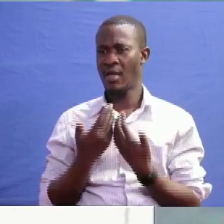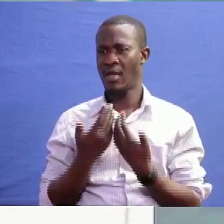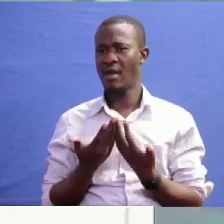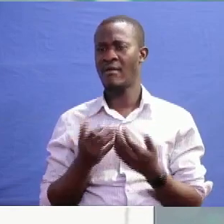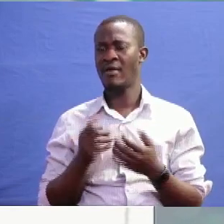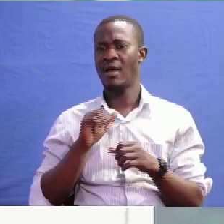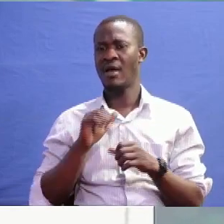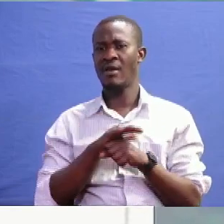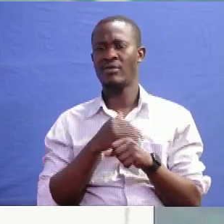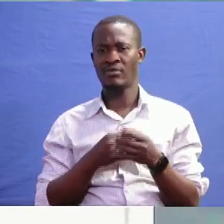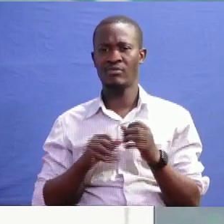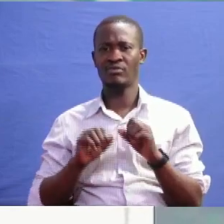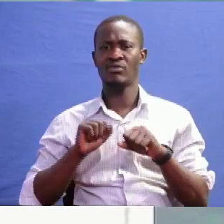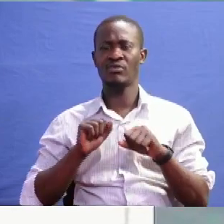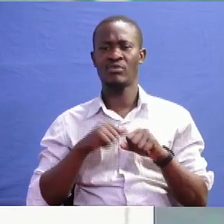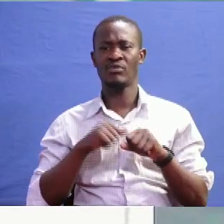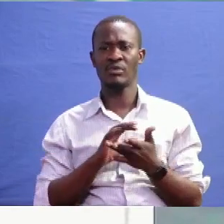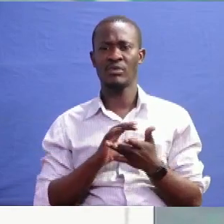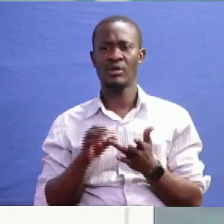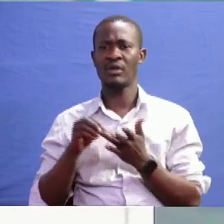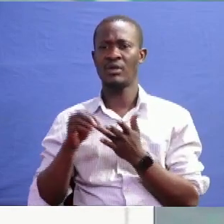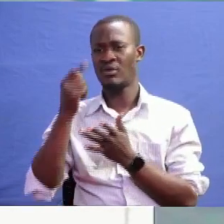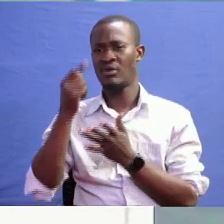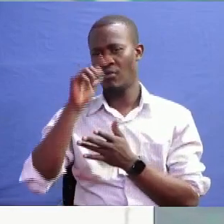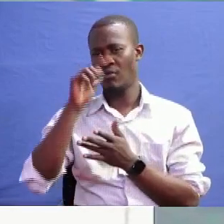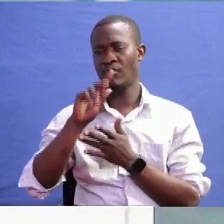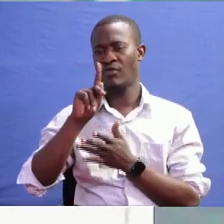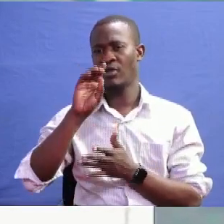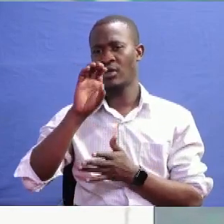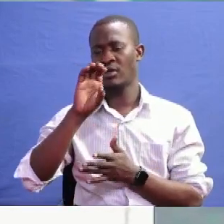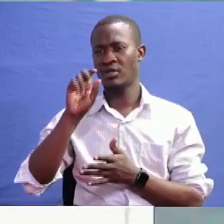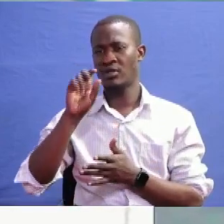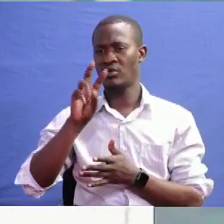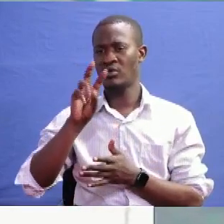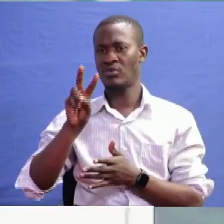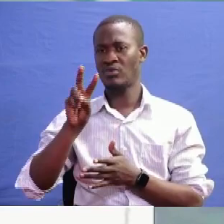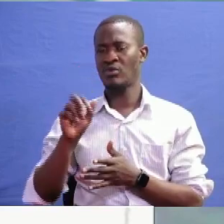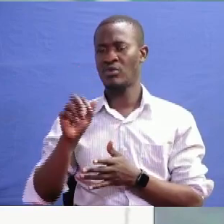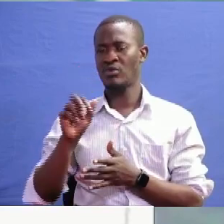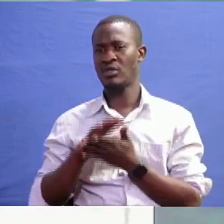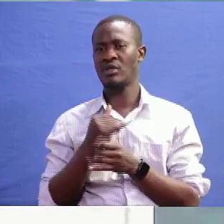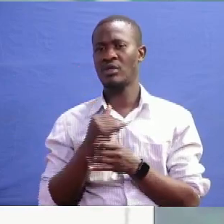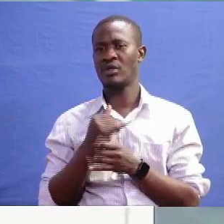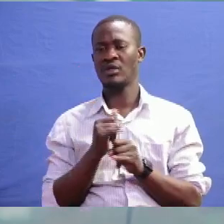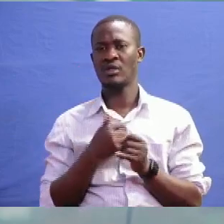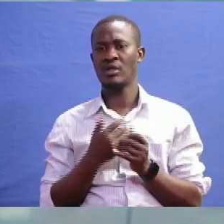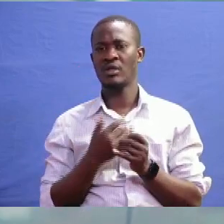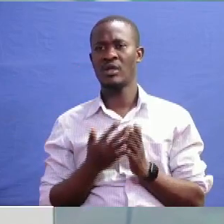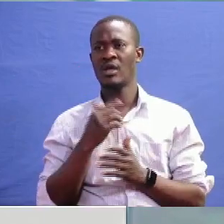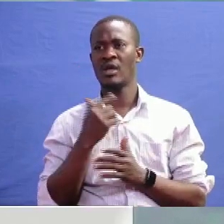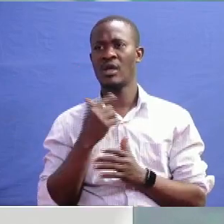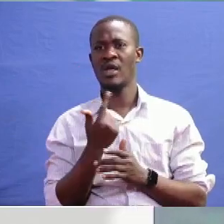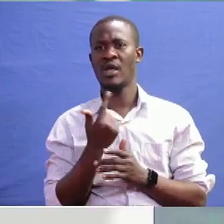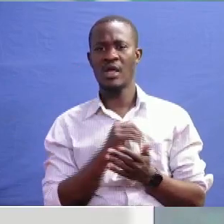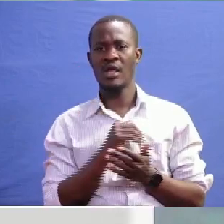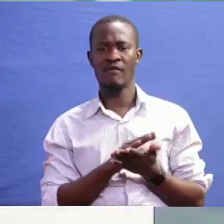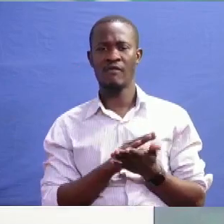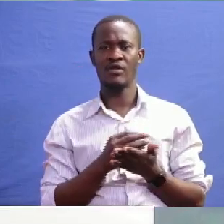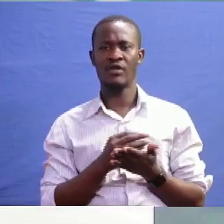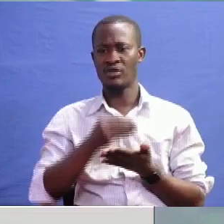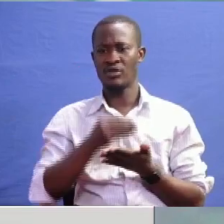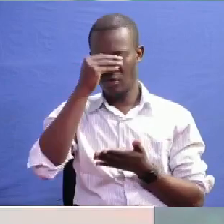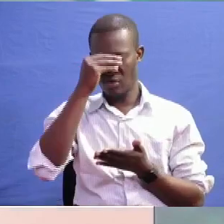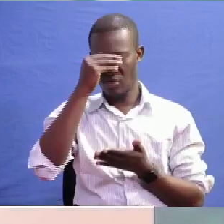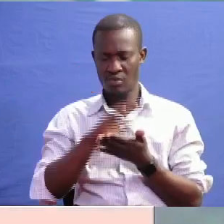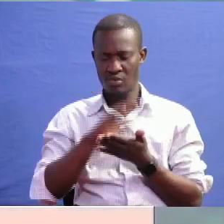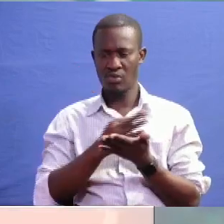that. Especially for the KCC 2022, there is very clear indication that every student will be funded. The money